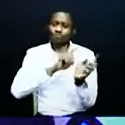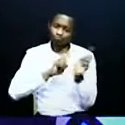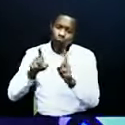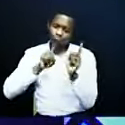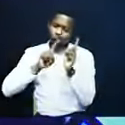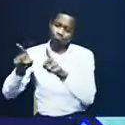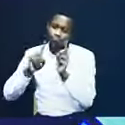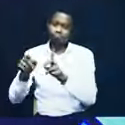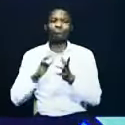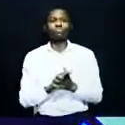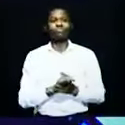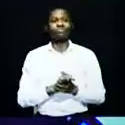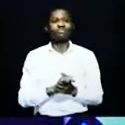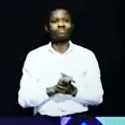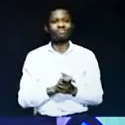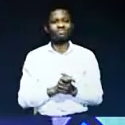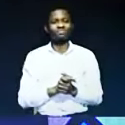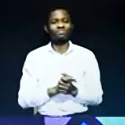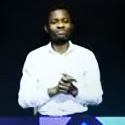sorry. But the best times